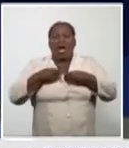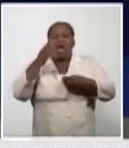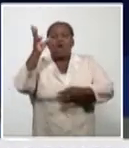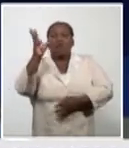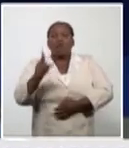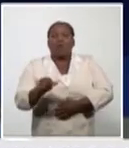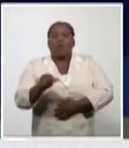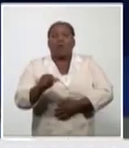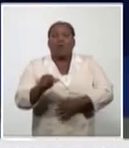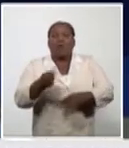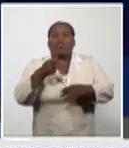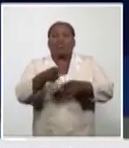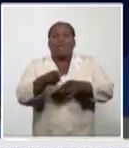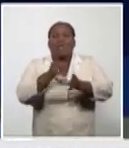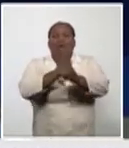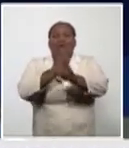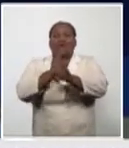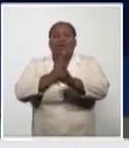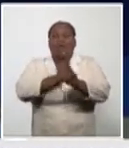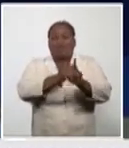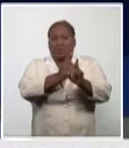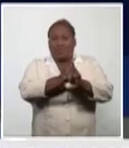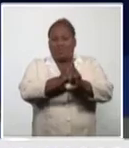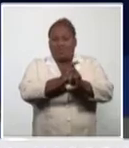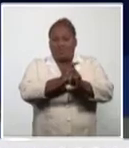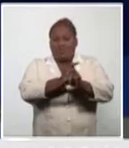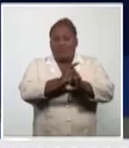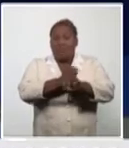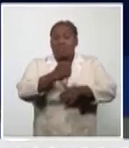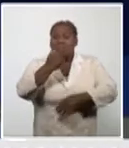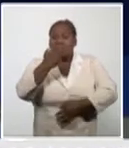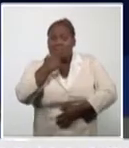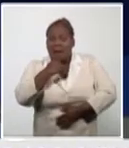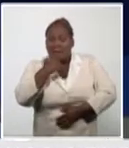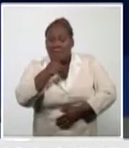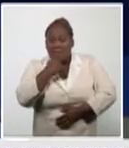provide information on all those people that he or she has had contact with.